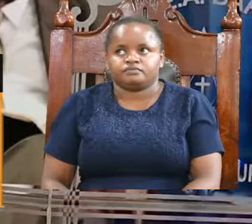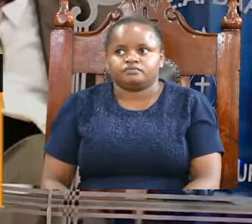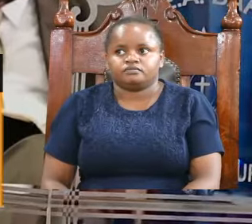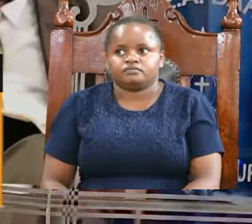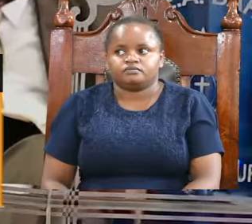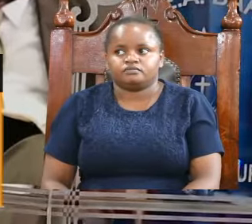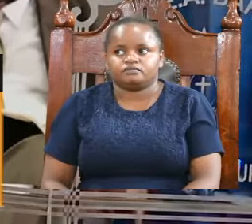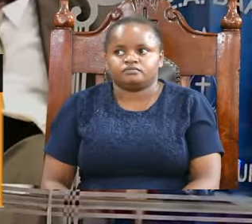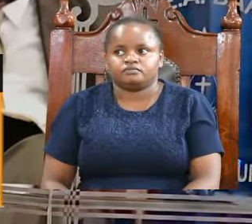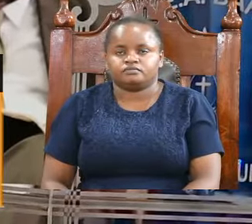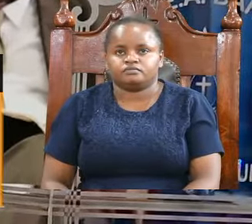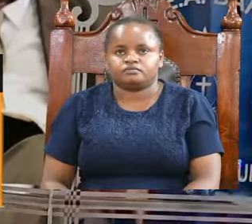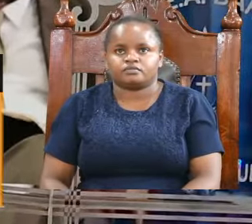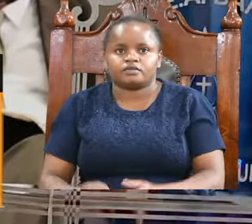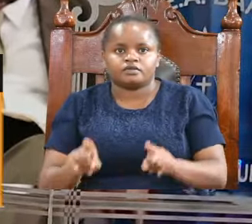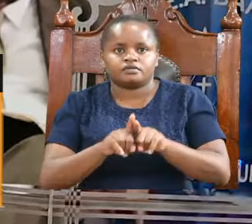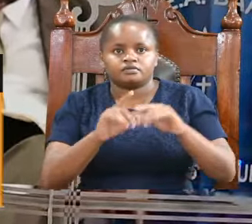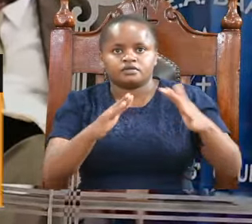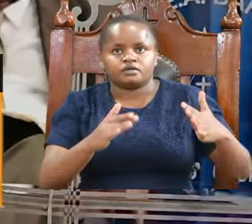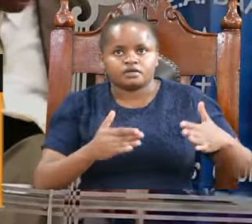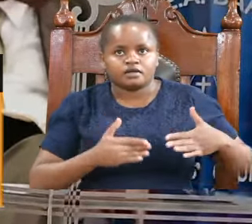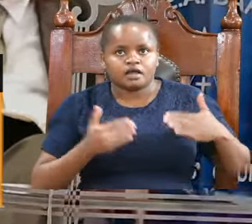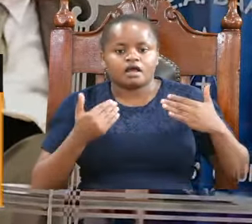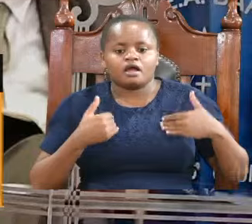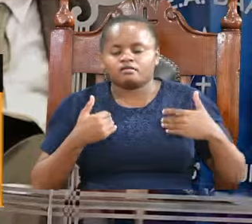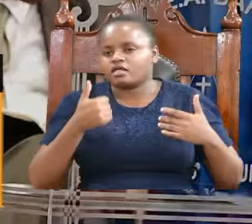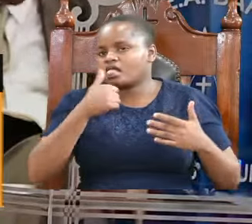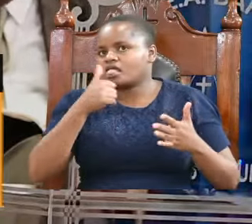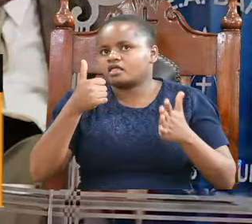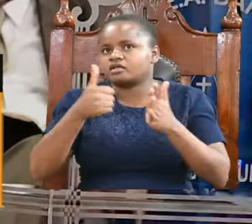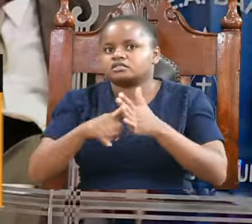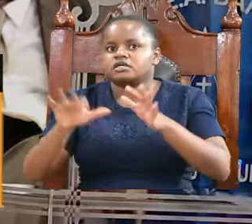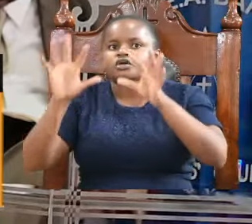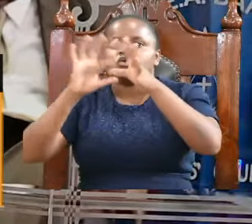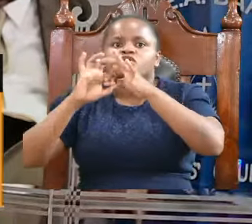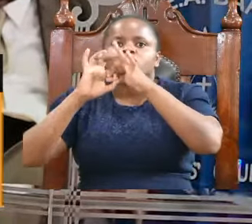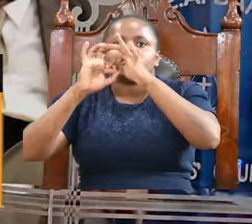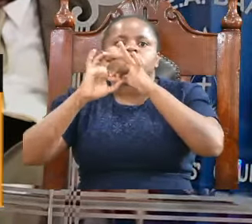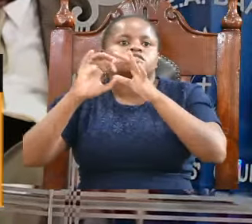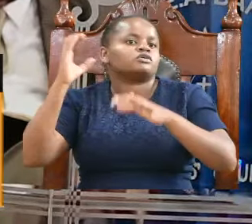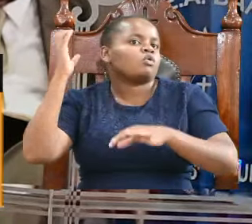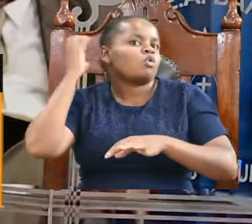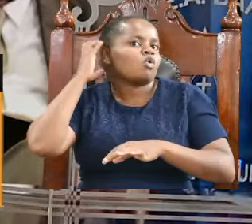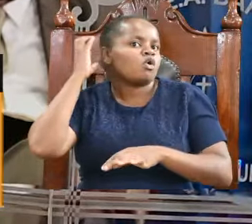We have a letter from Unity College of Professional Studies,